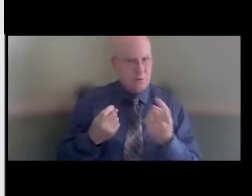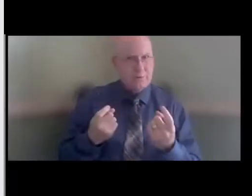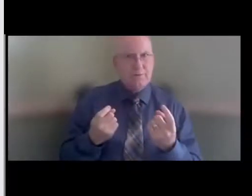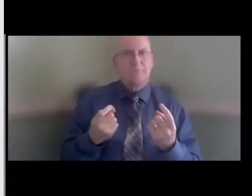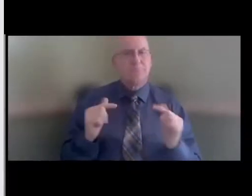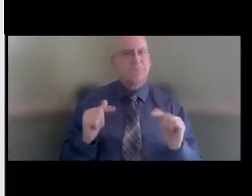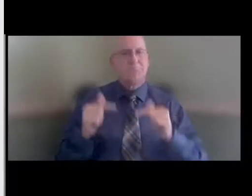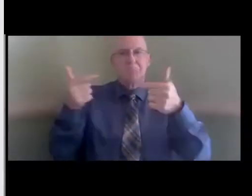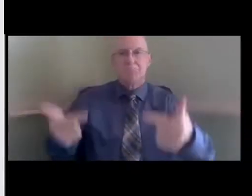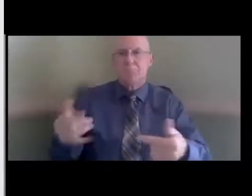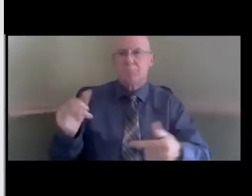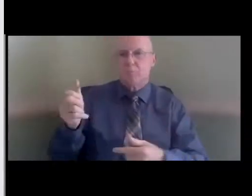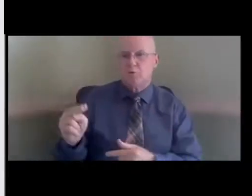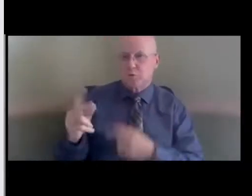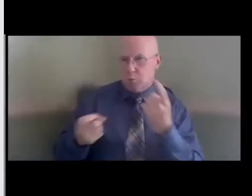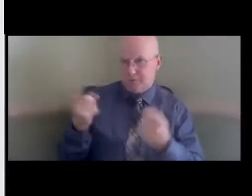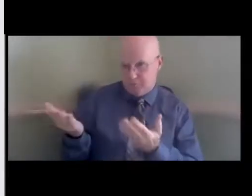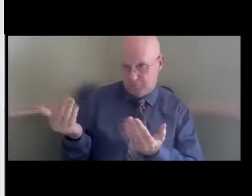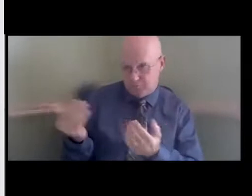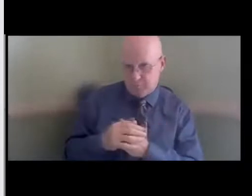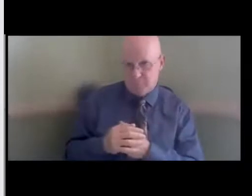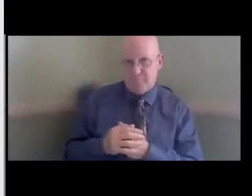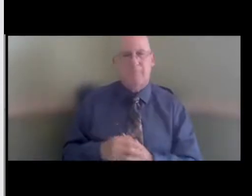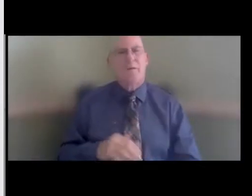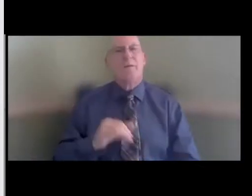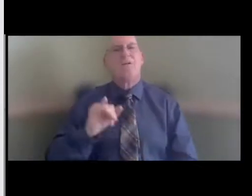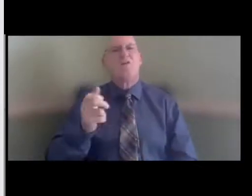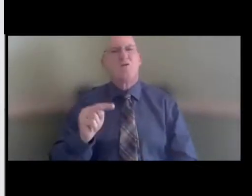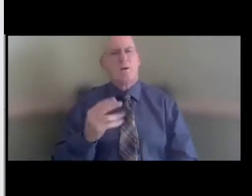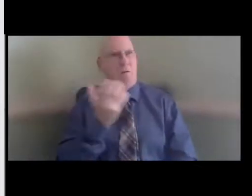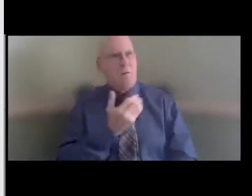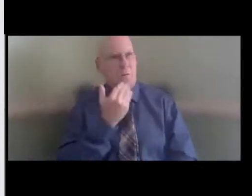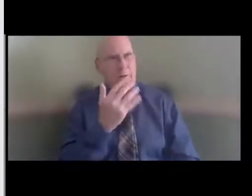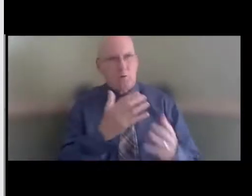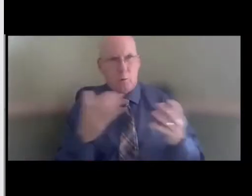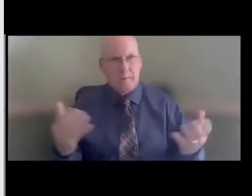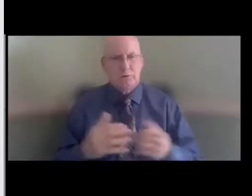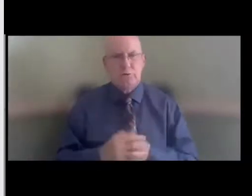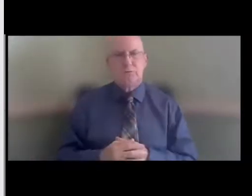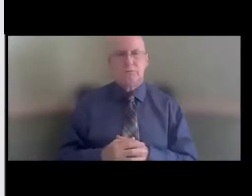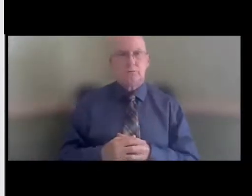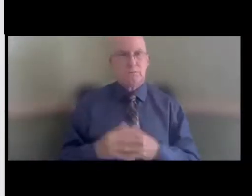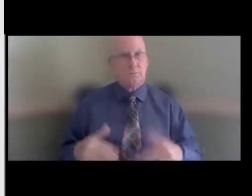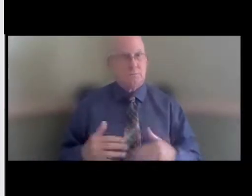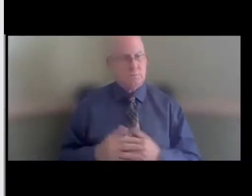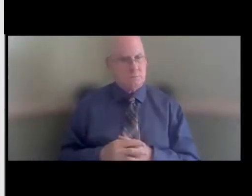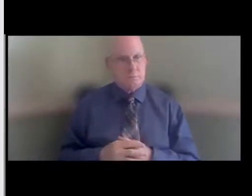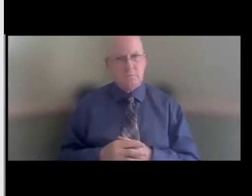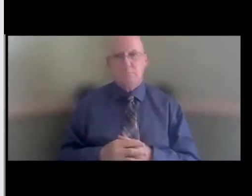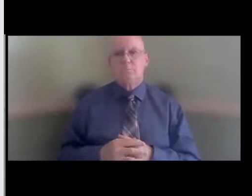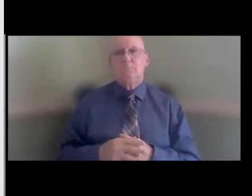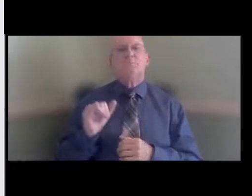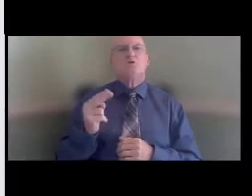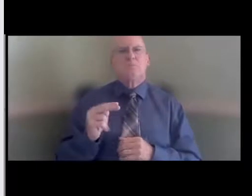I'll turn things back over to you for that. Awesome. Thank you so much. Michelle, this is a great presentation.